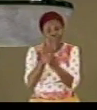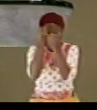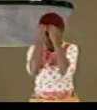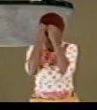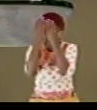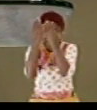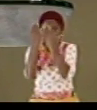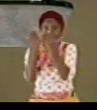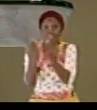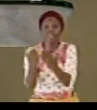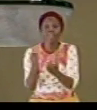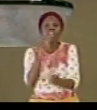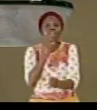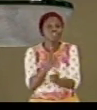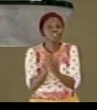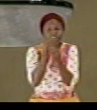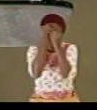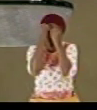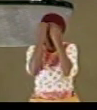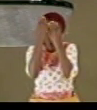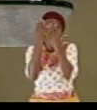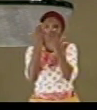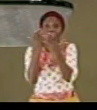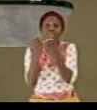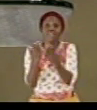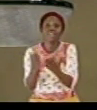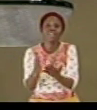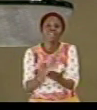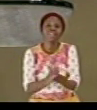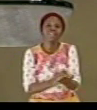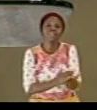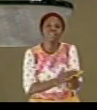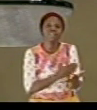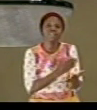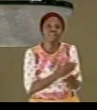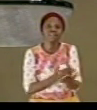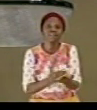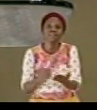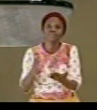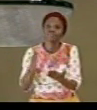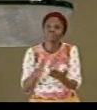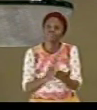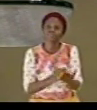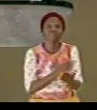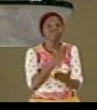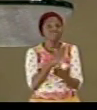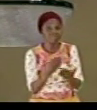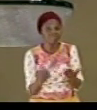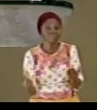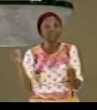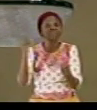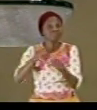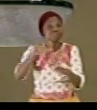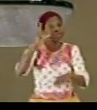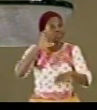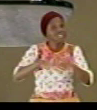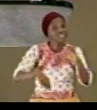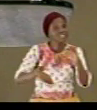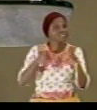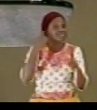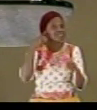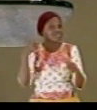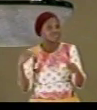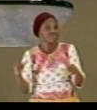Just obey, just obey. Something more than gold, something more